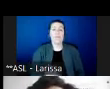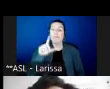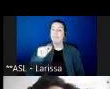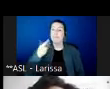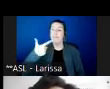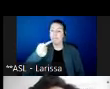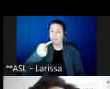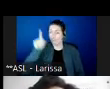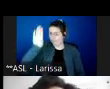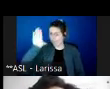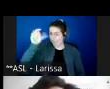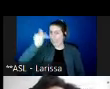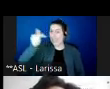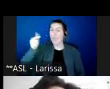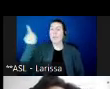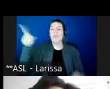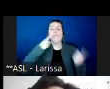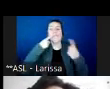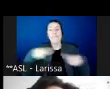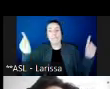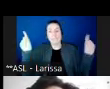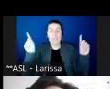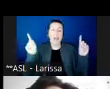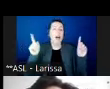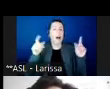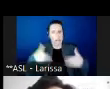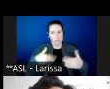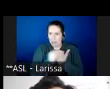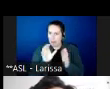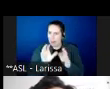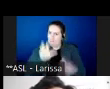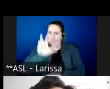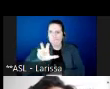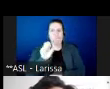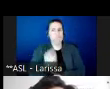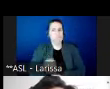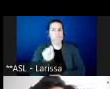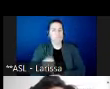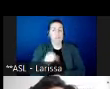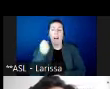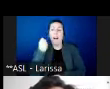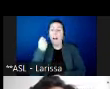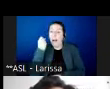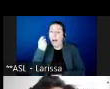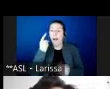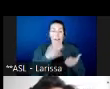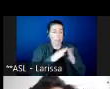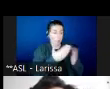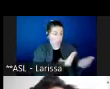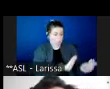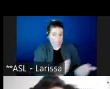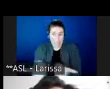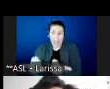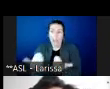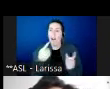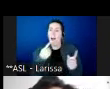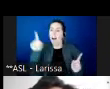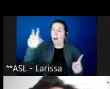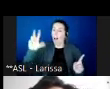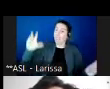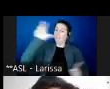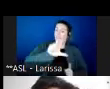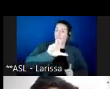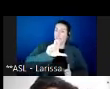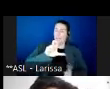BC government announced a lot of investments in this area. However, we've heard from community that these investments have